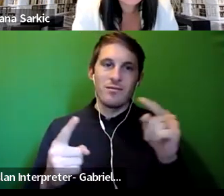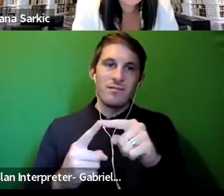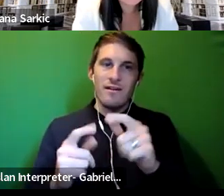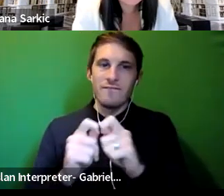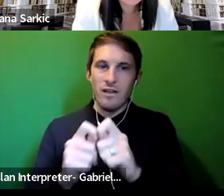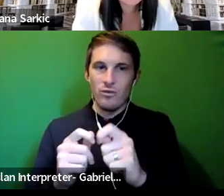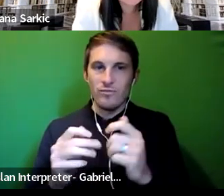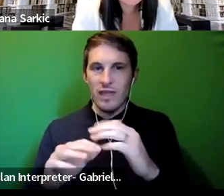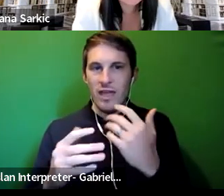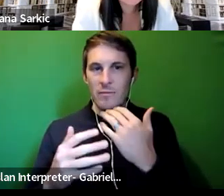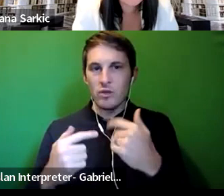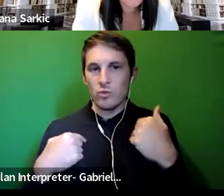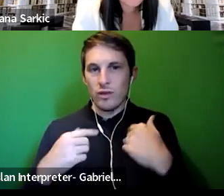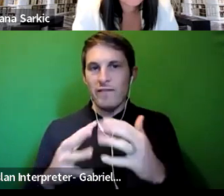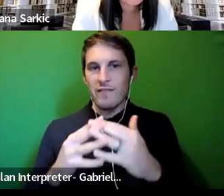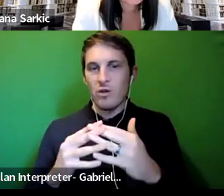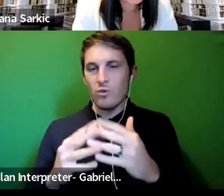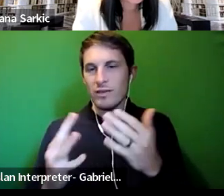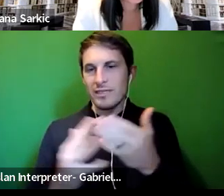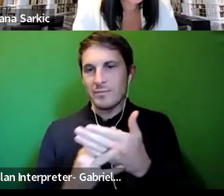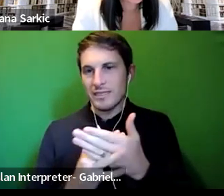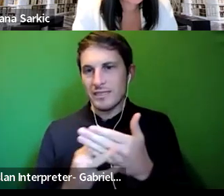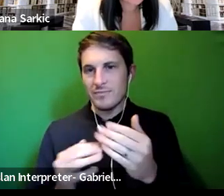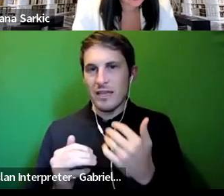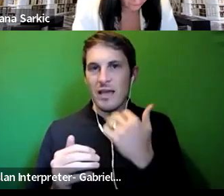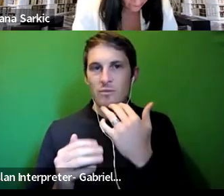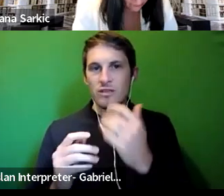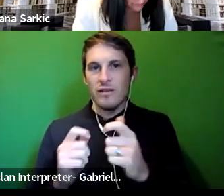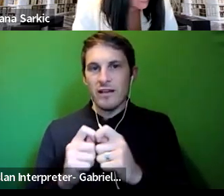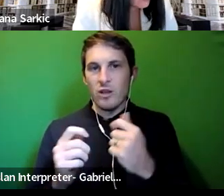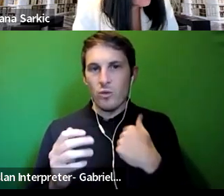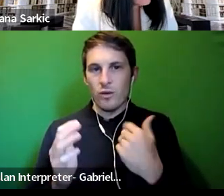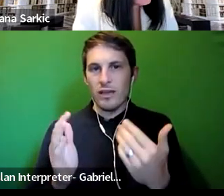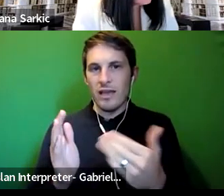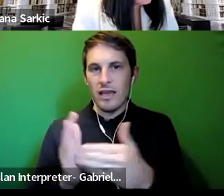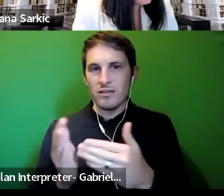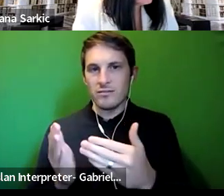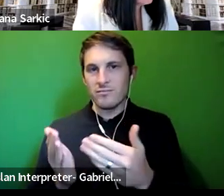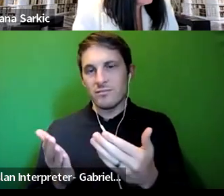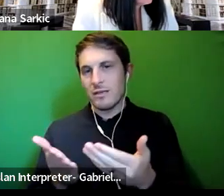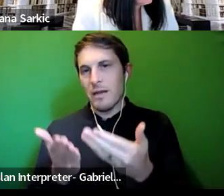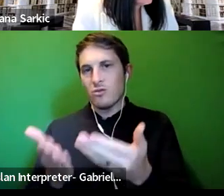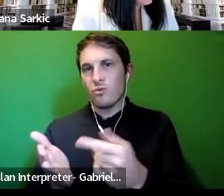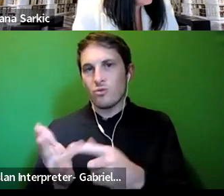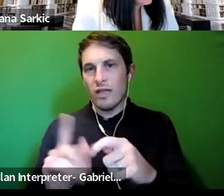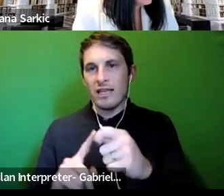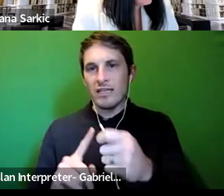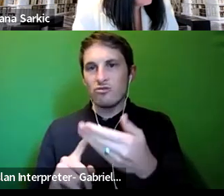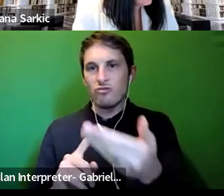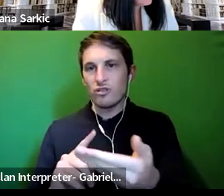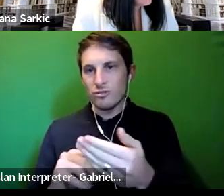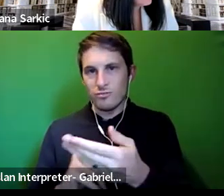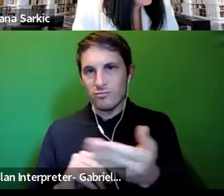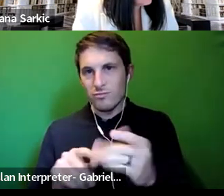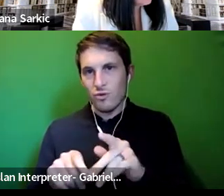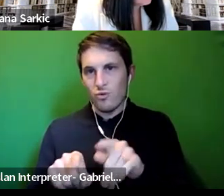as institutions, and what value do we actually add to, you know, passing that on, as you said, to that next generation of learners that are coming through? So,